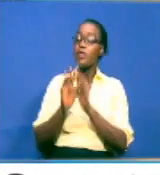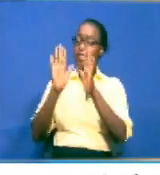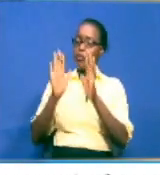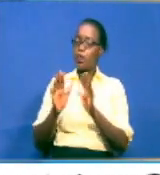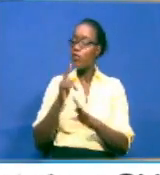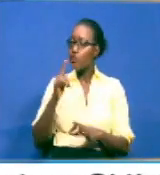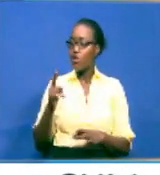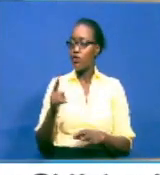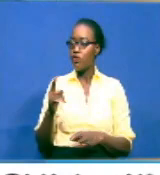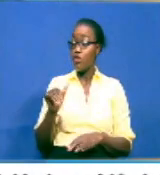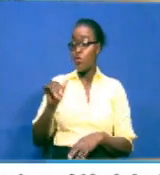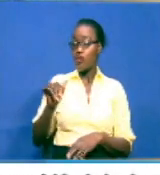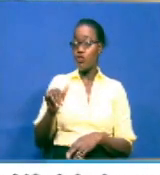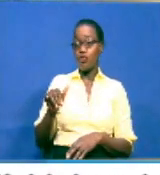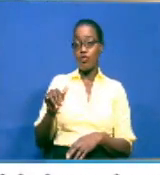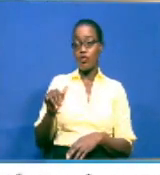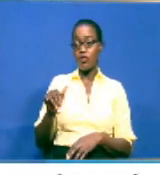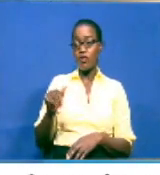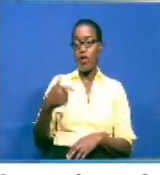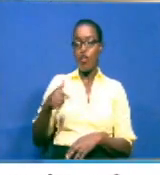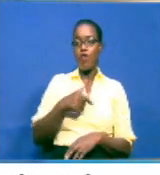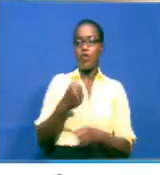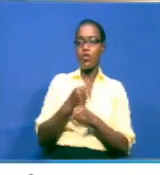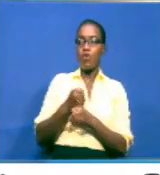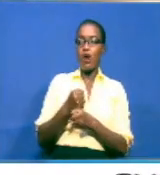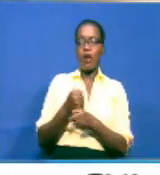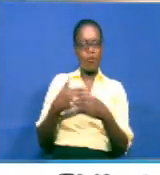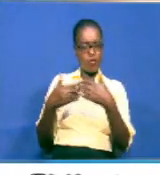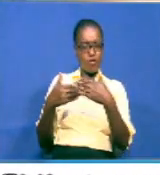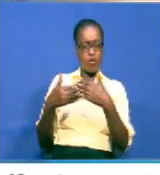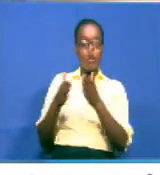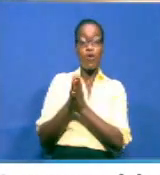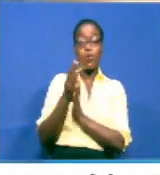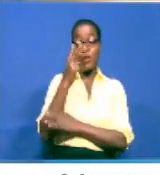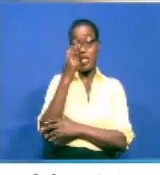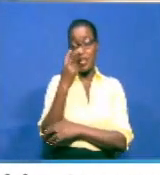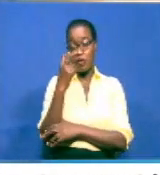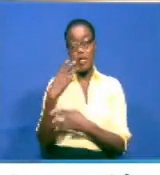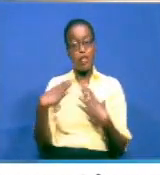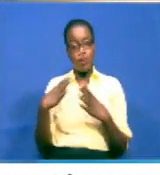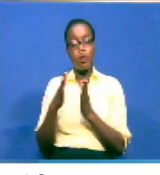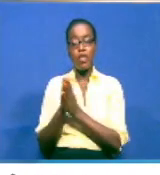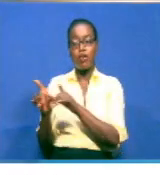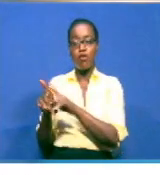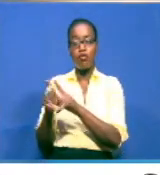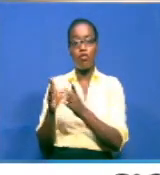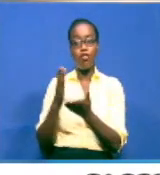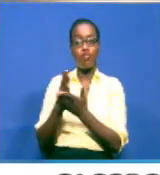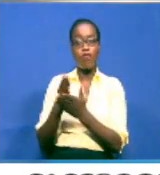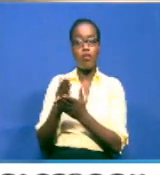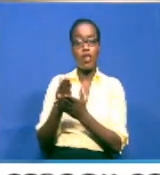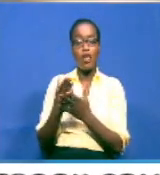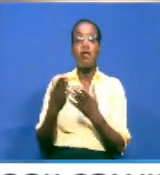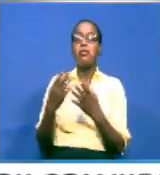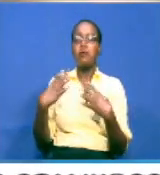of us who work closely with suspected cases and also confirmed cases that we avoid